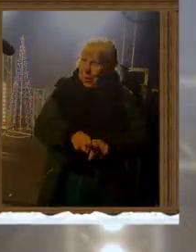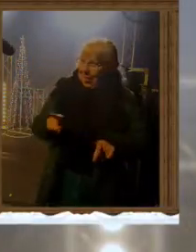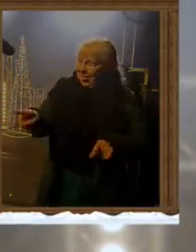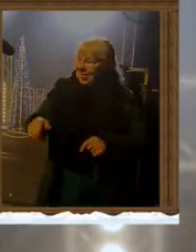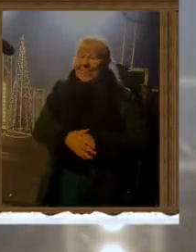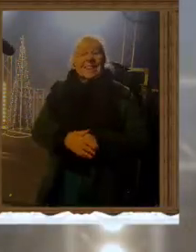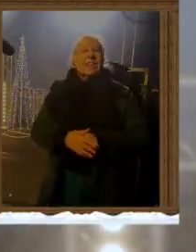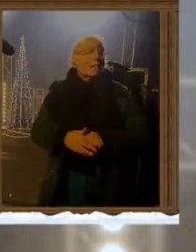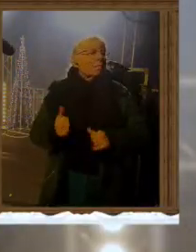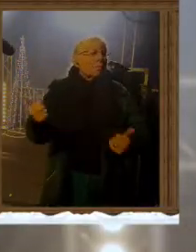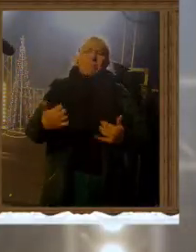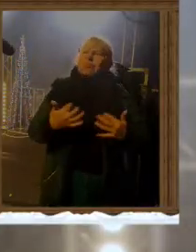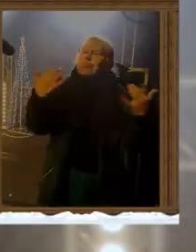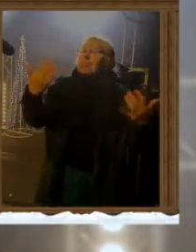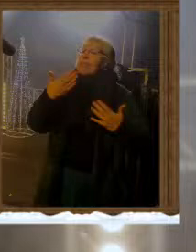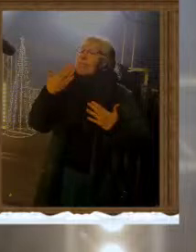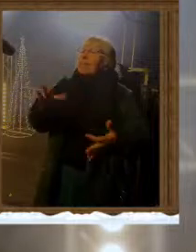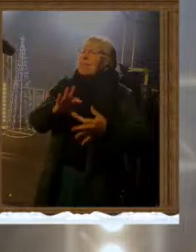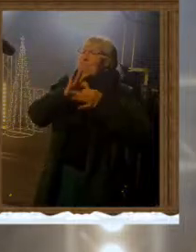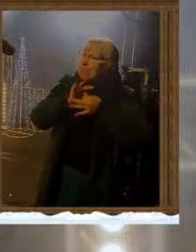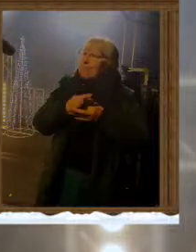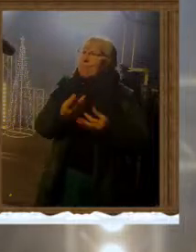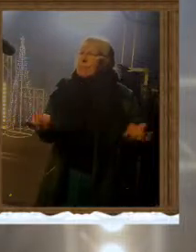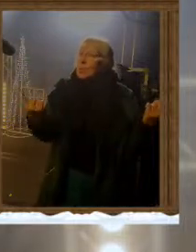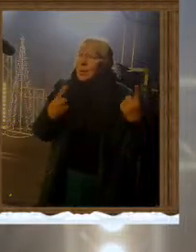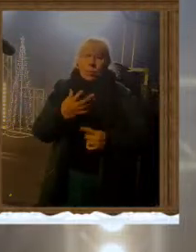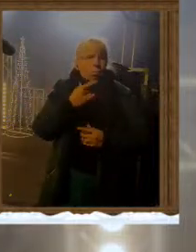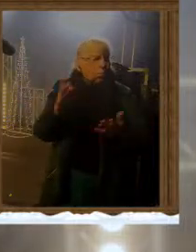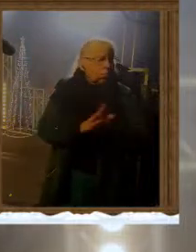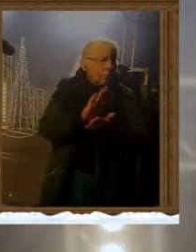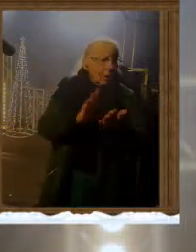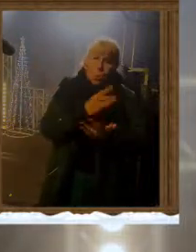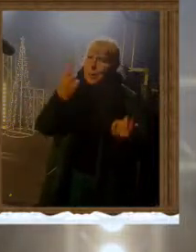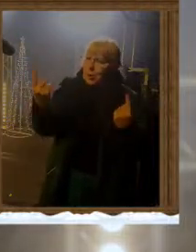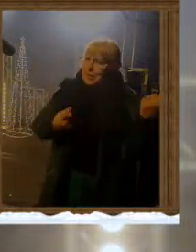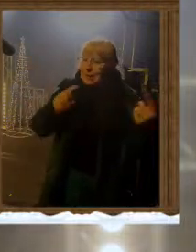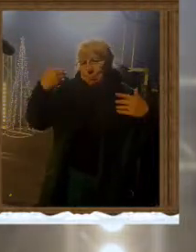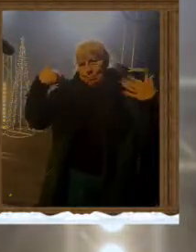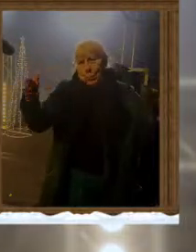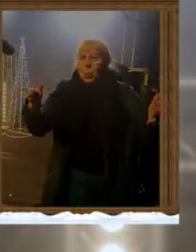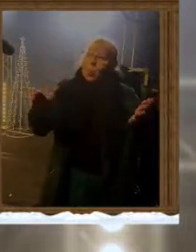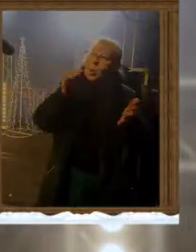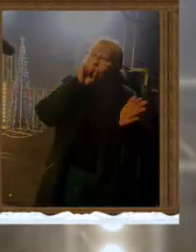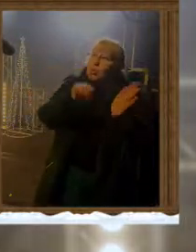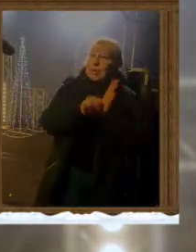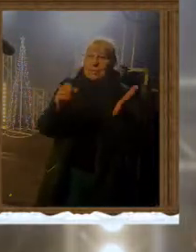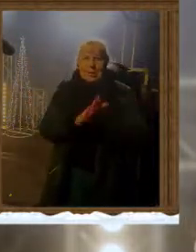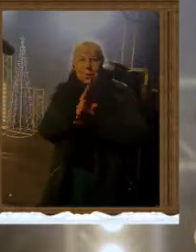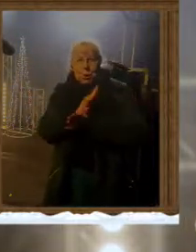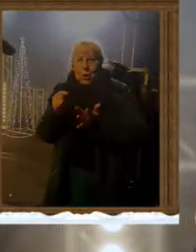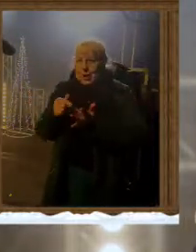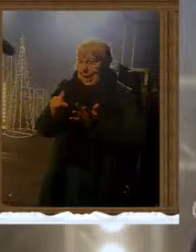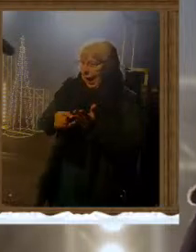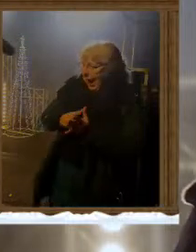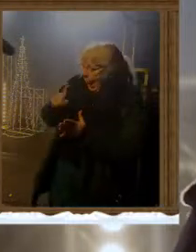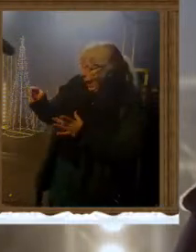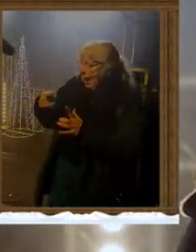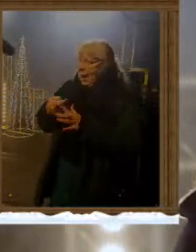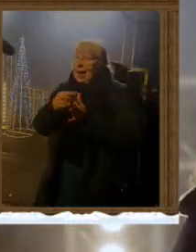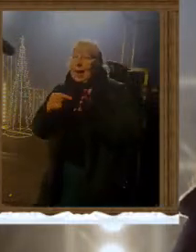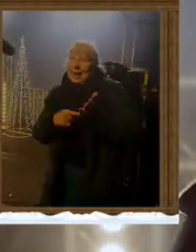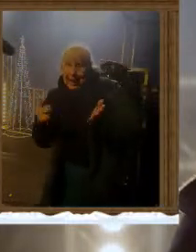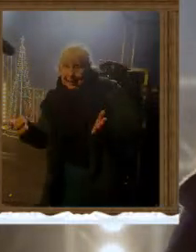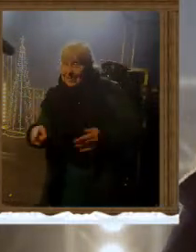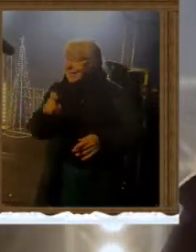crowd tonight. Thanks for joining us. We hope you've enjoyed the show. Go and enjoy Christmas. From Isla, from Kat,